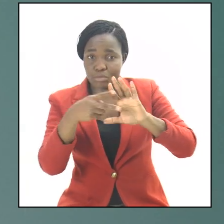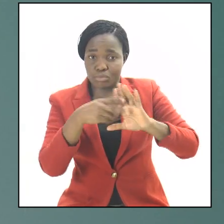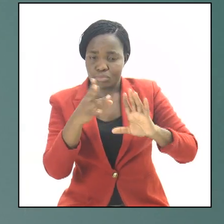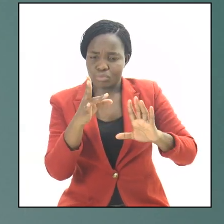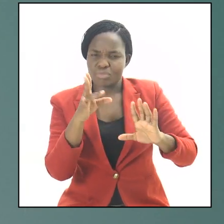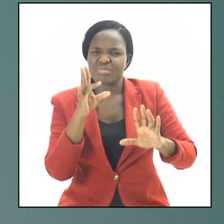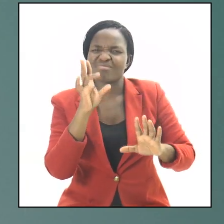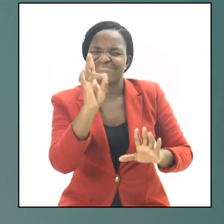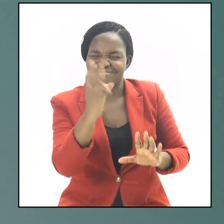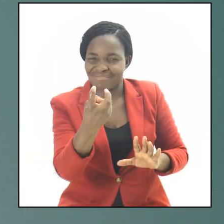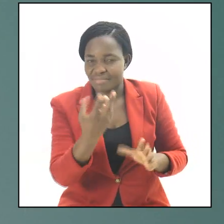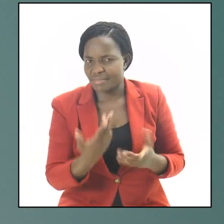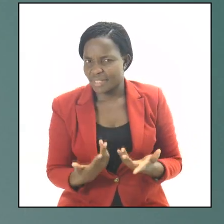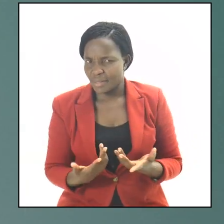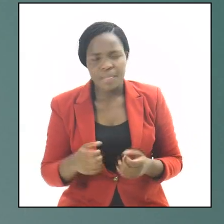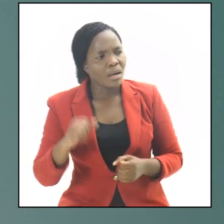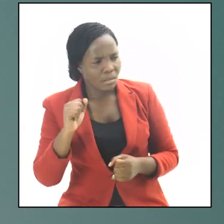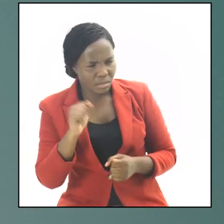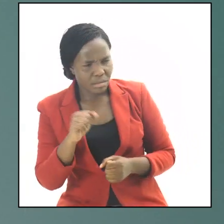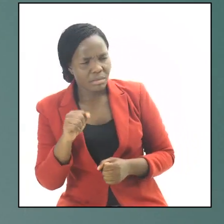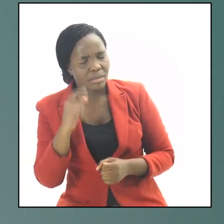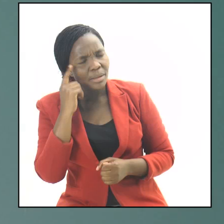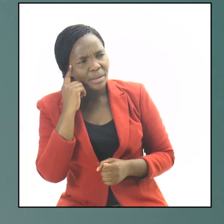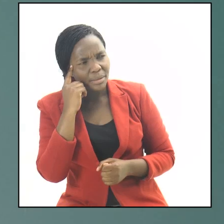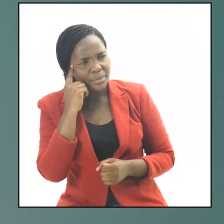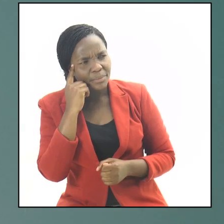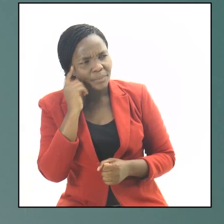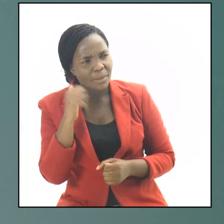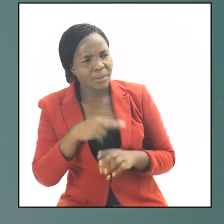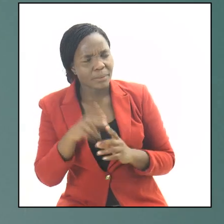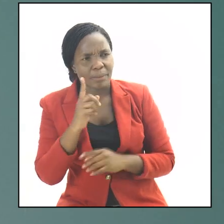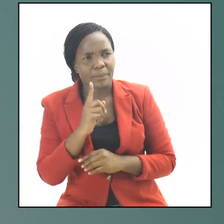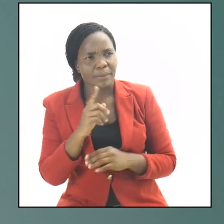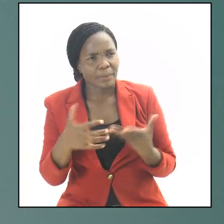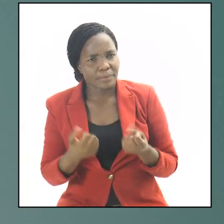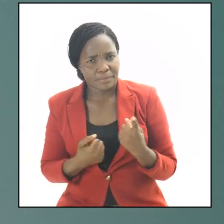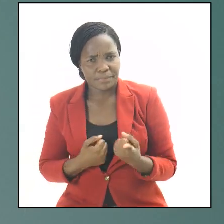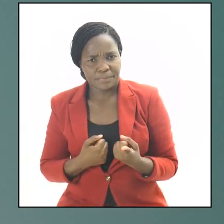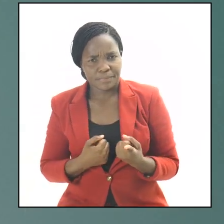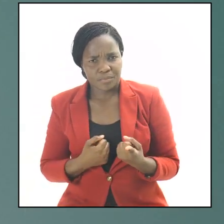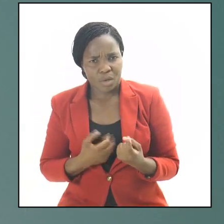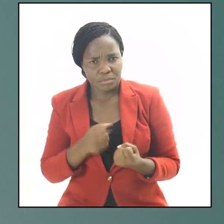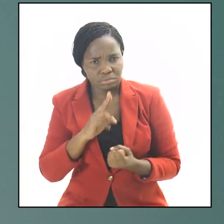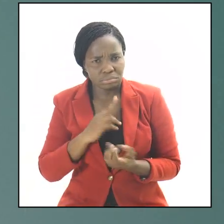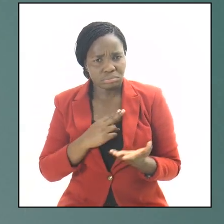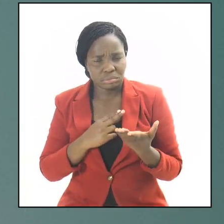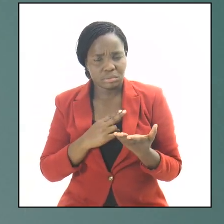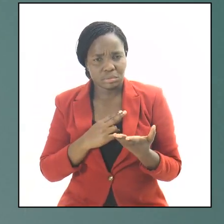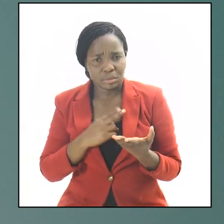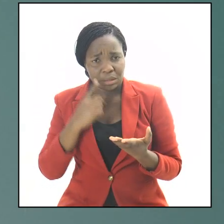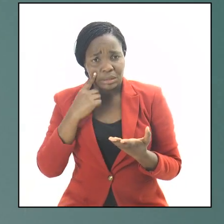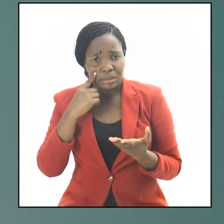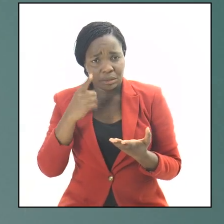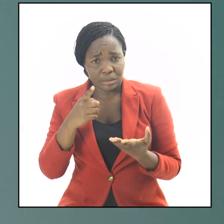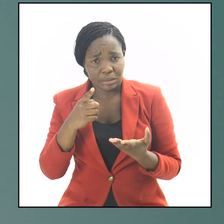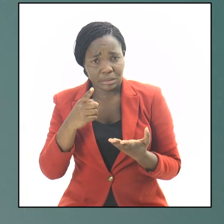wrong. Yes, so we should find another way to get 32 as the answer. Look at the height